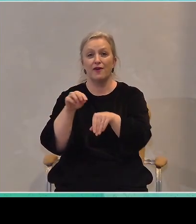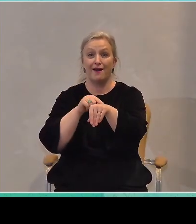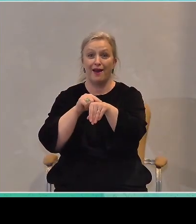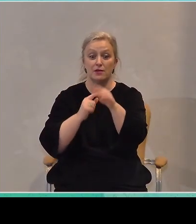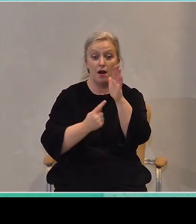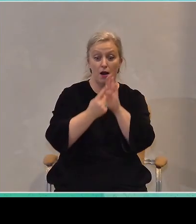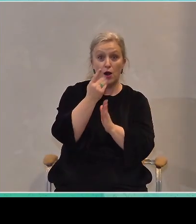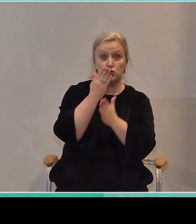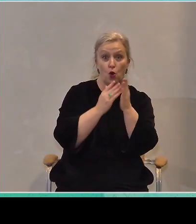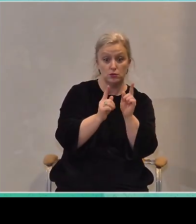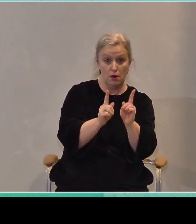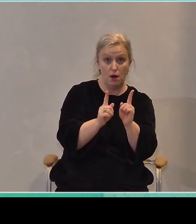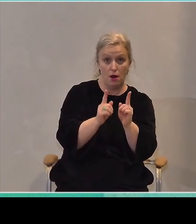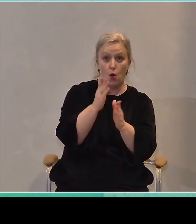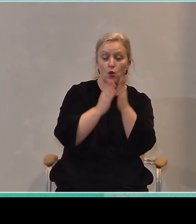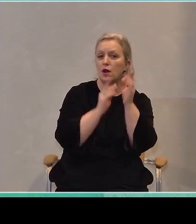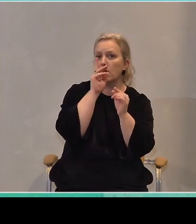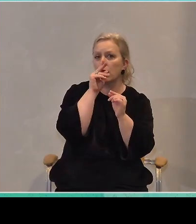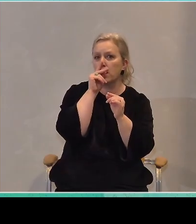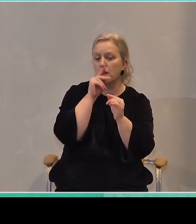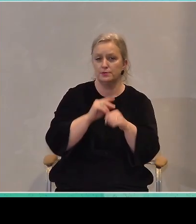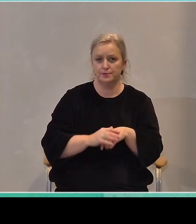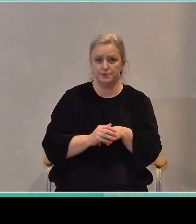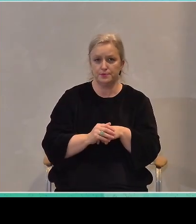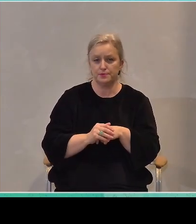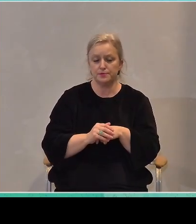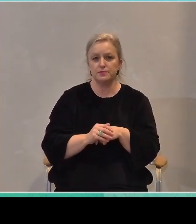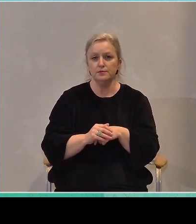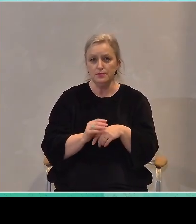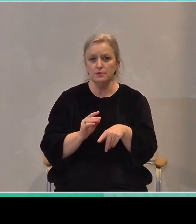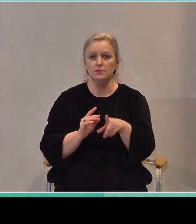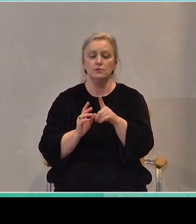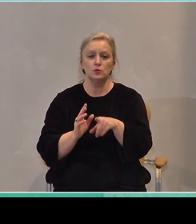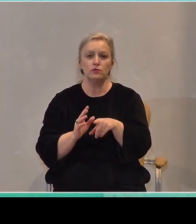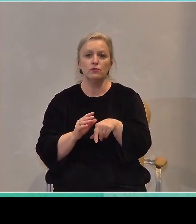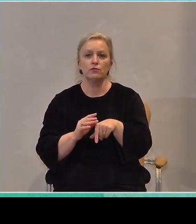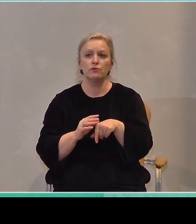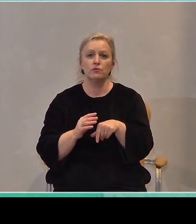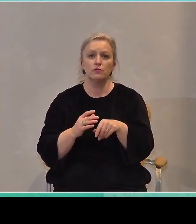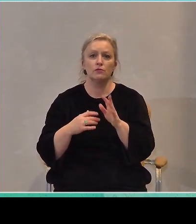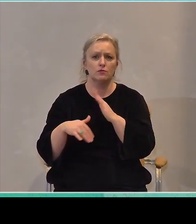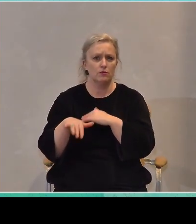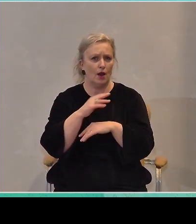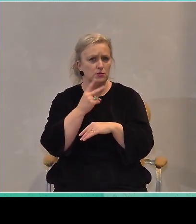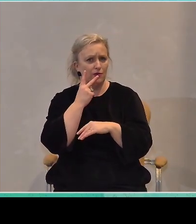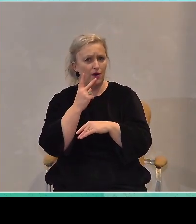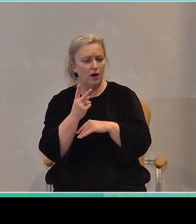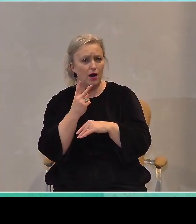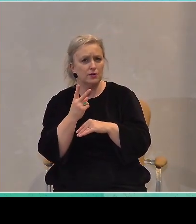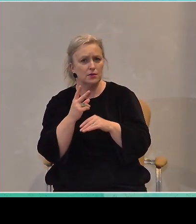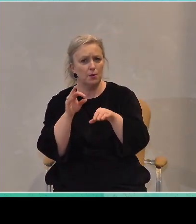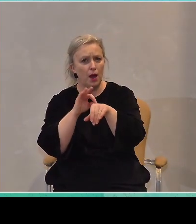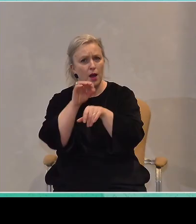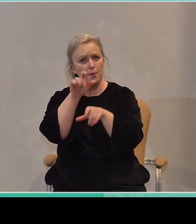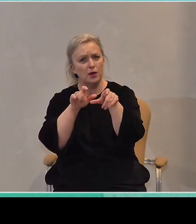those patients were found with partial deletions of the TCF4 gene towards